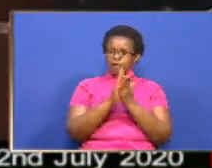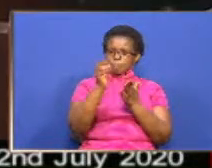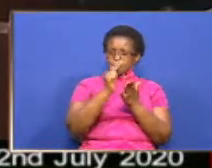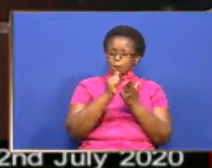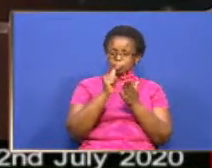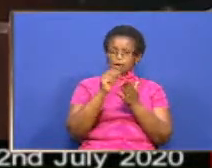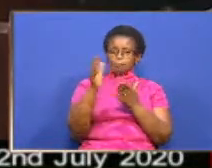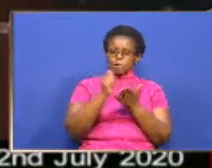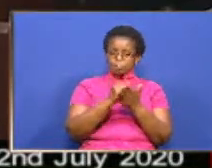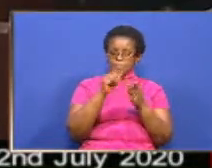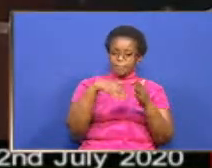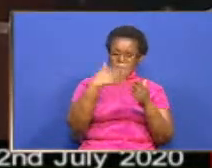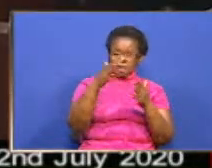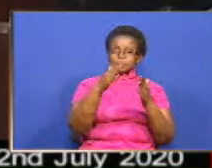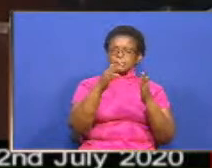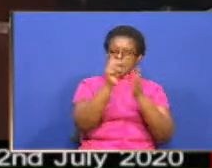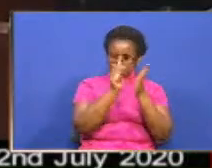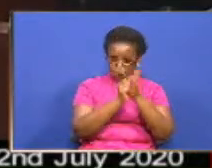order.